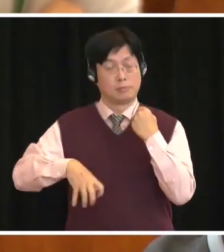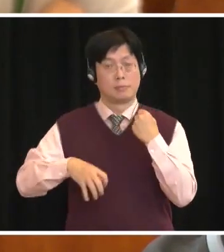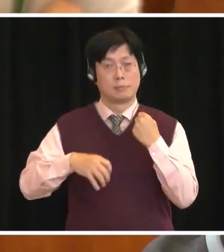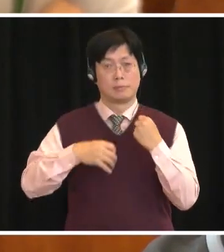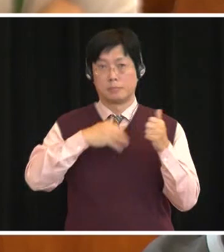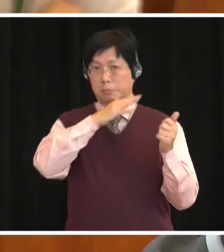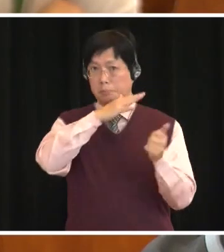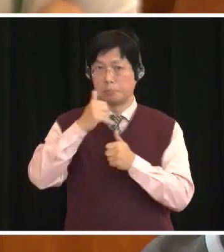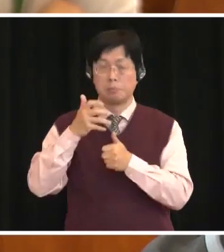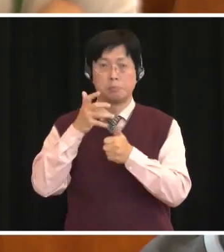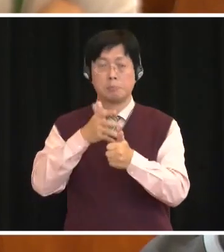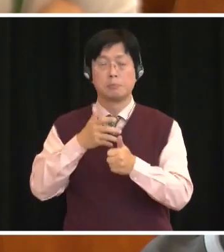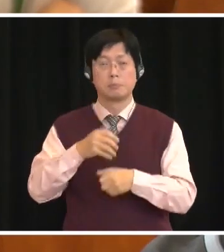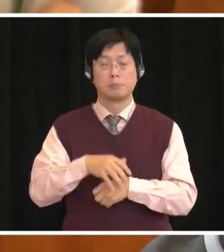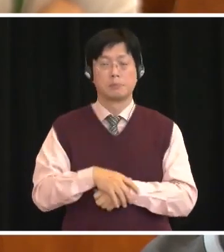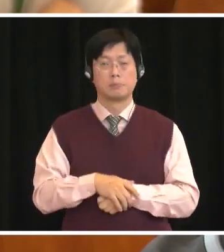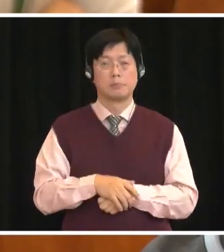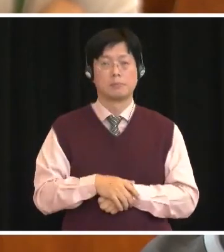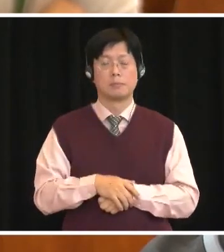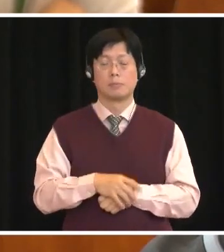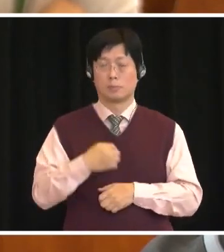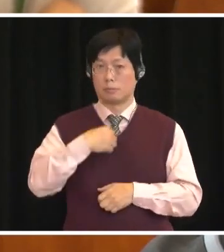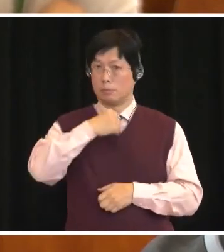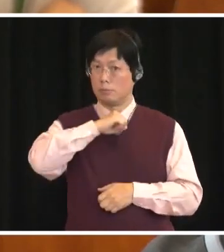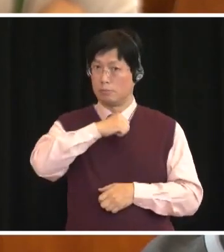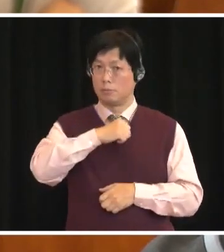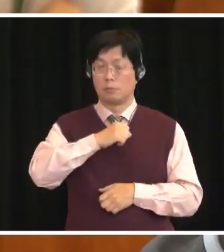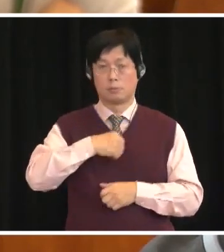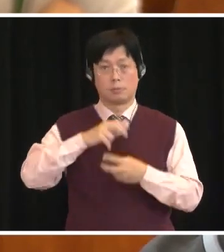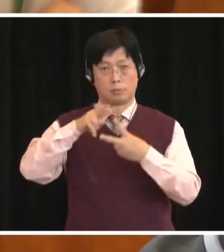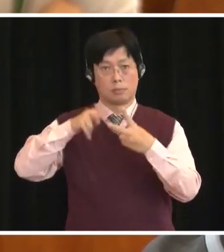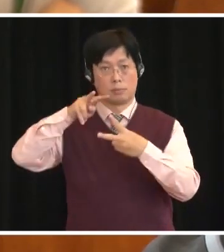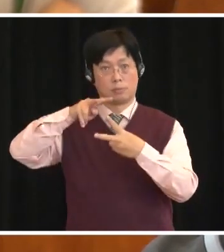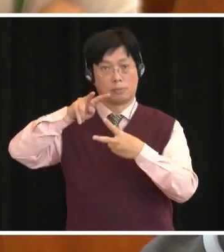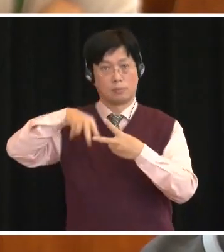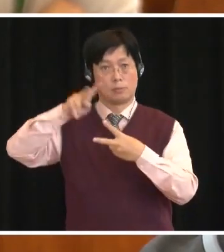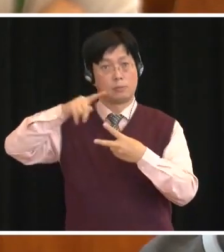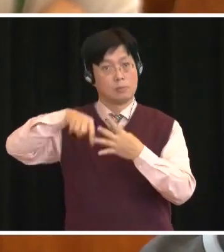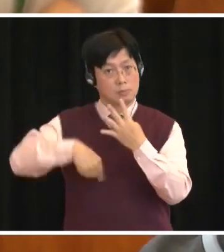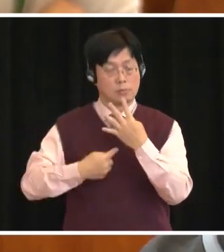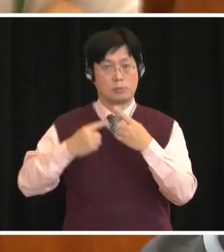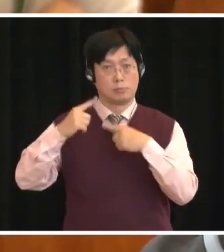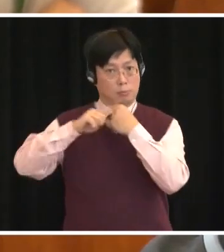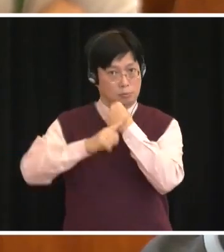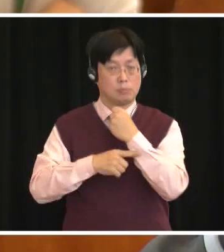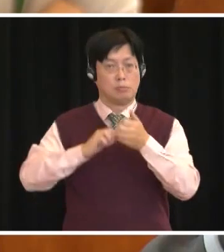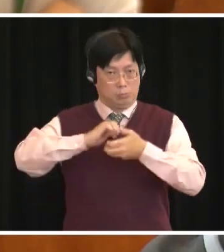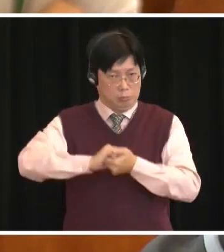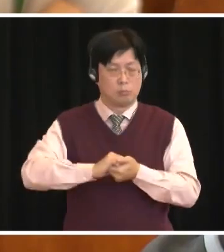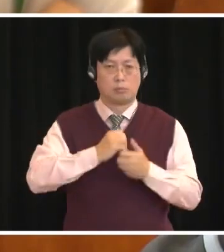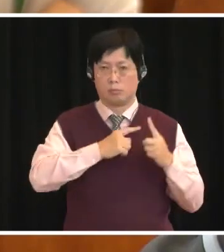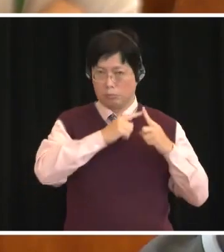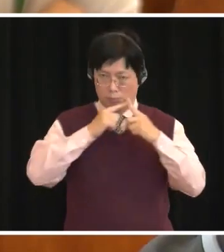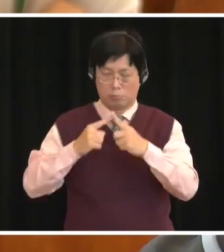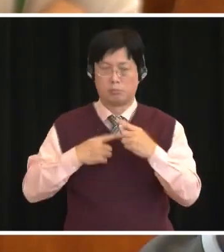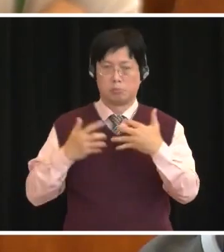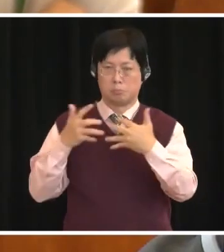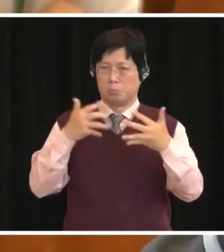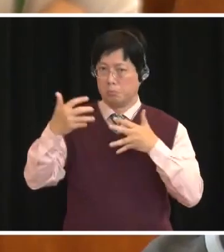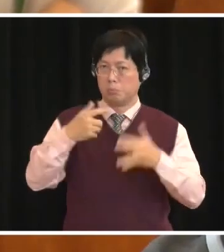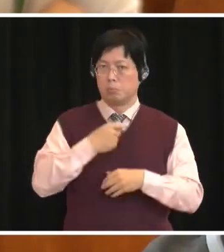Also, when the child or juvenile appears in the court, according to